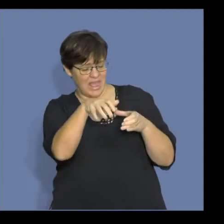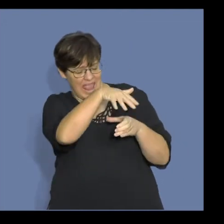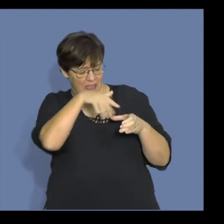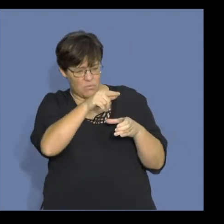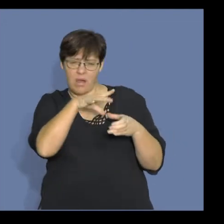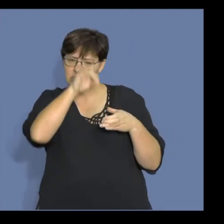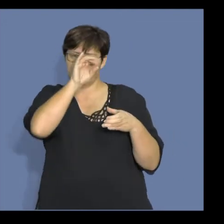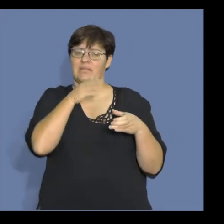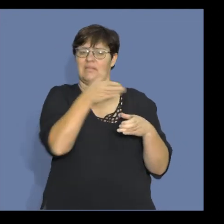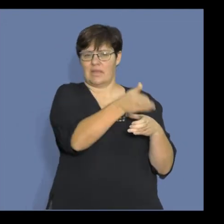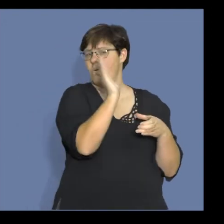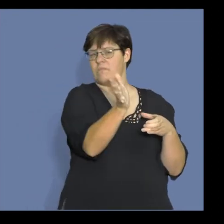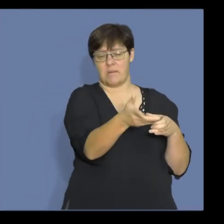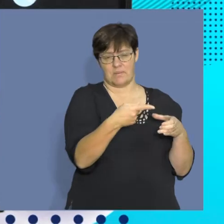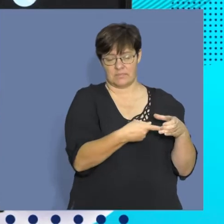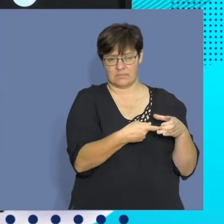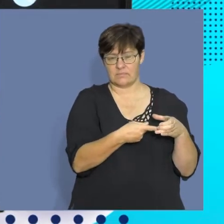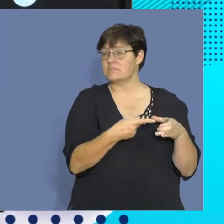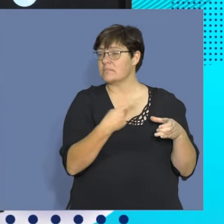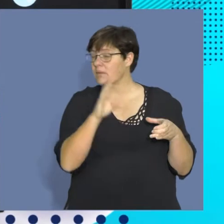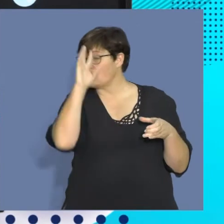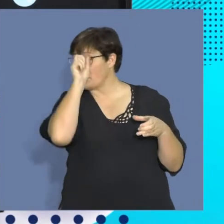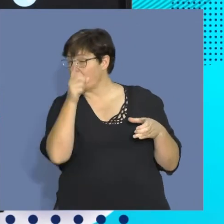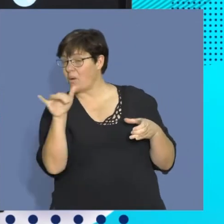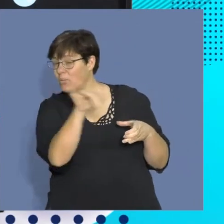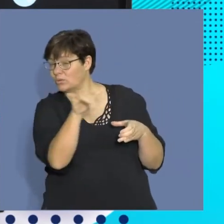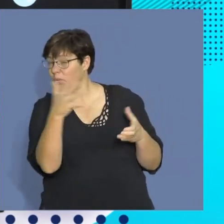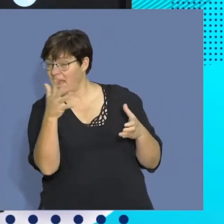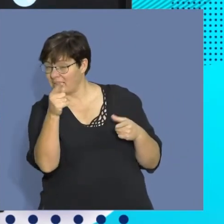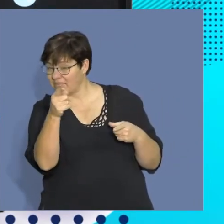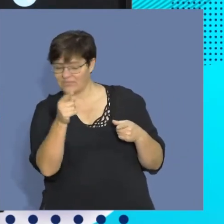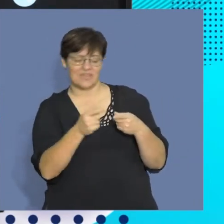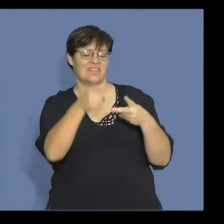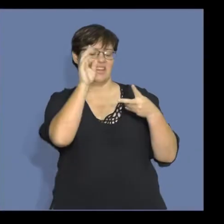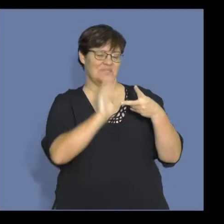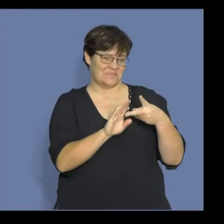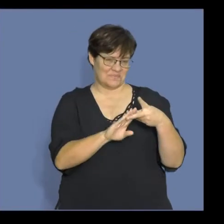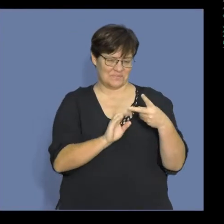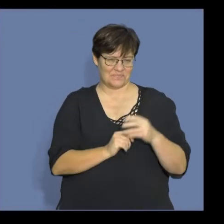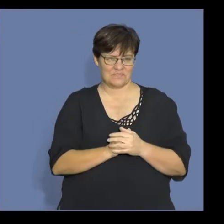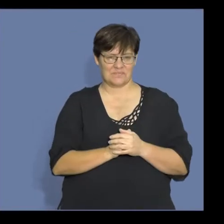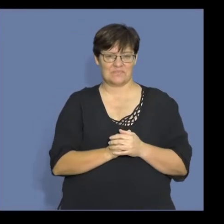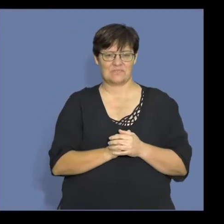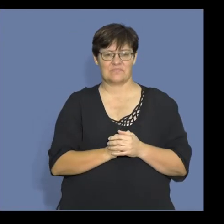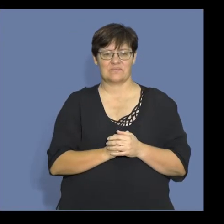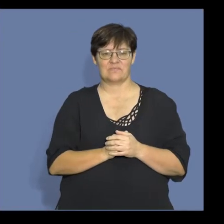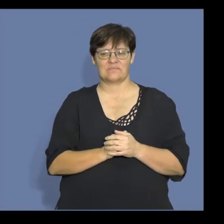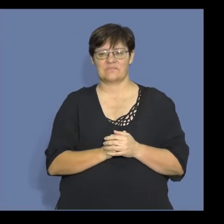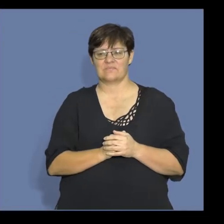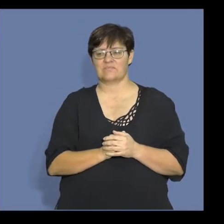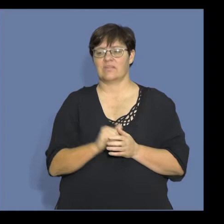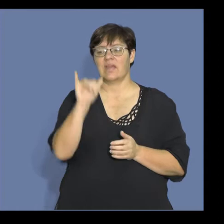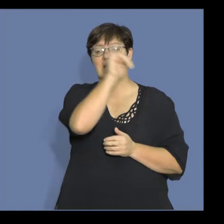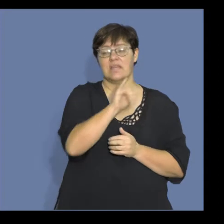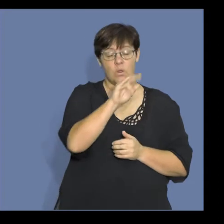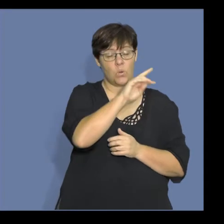specific biome in South Africa. And I hope that you guys can recollect that, and we're going to try the next one, and we'll go and look at both together.